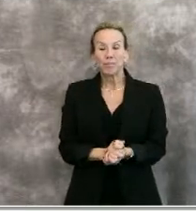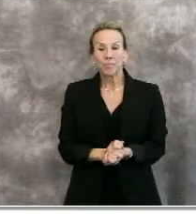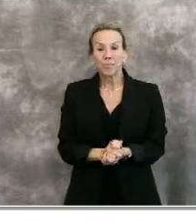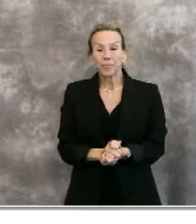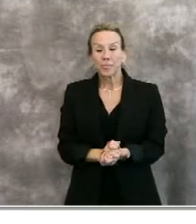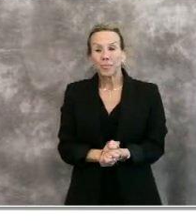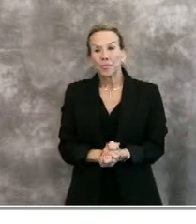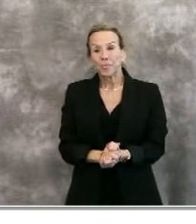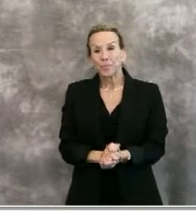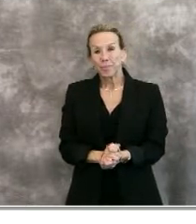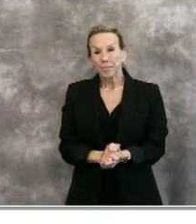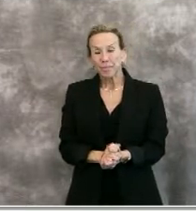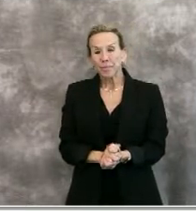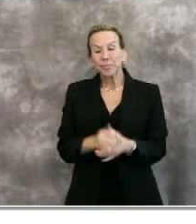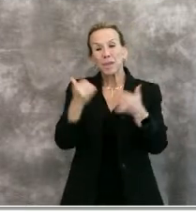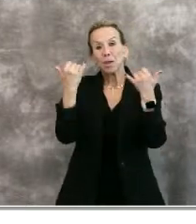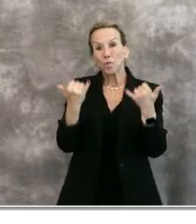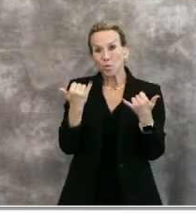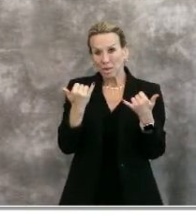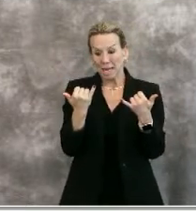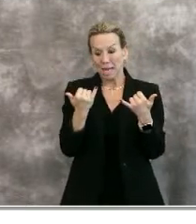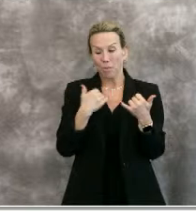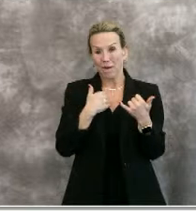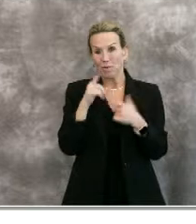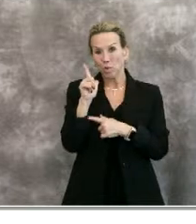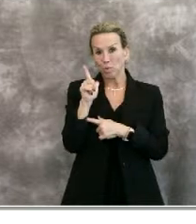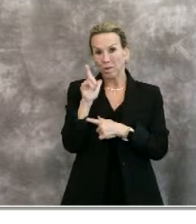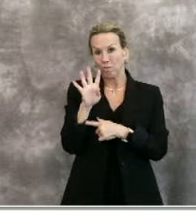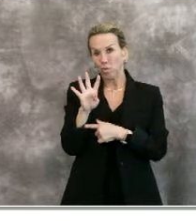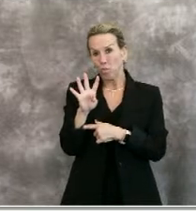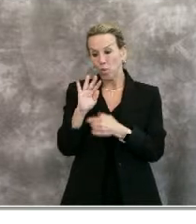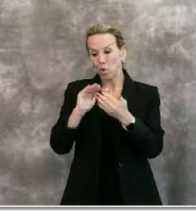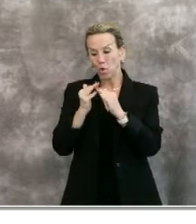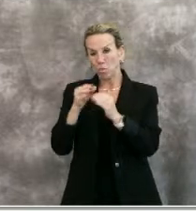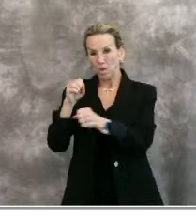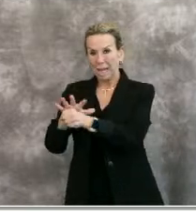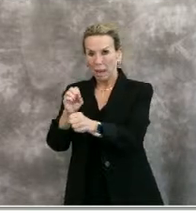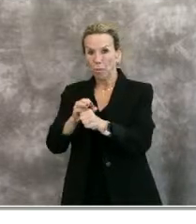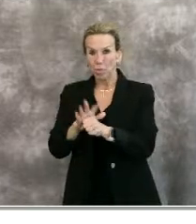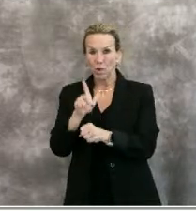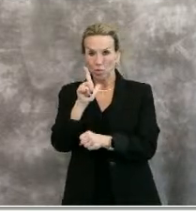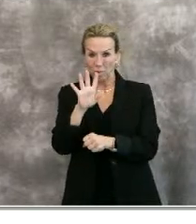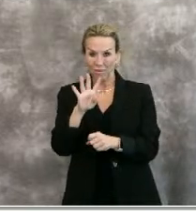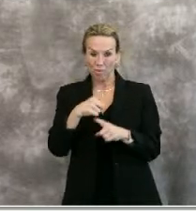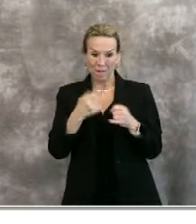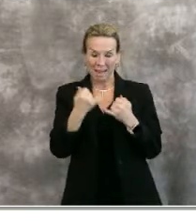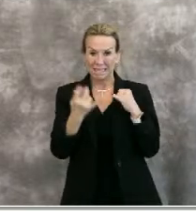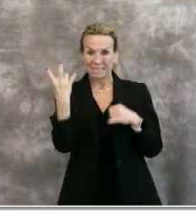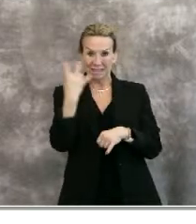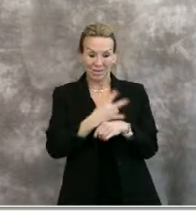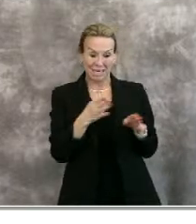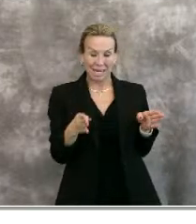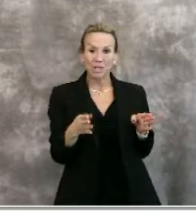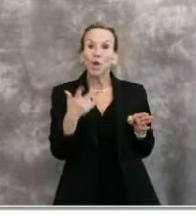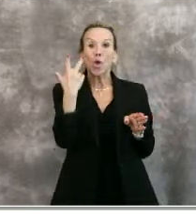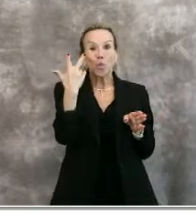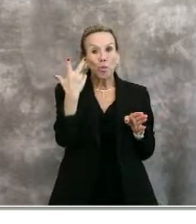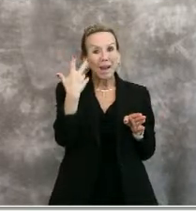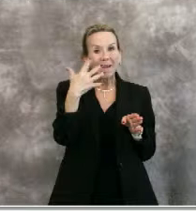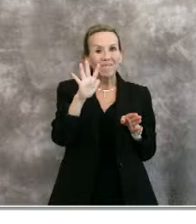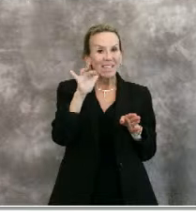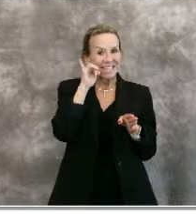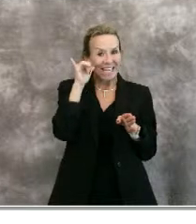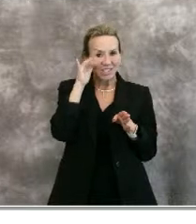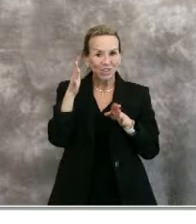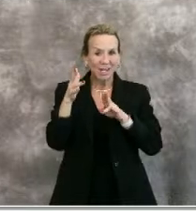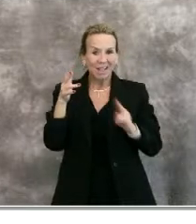today, in the last 7 days, we have 24 community outbreaks. 3 outbreaks dropped off the list